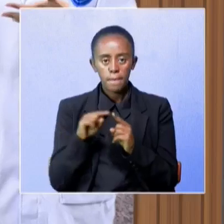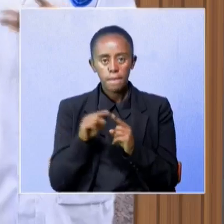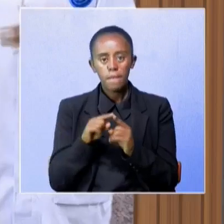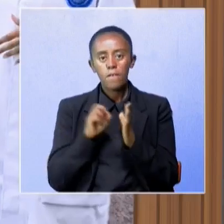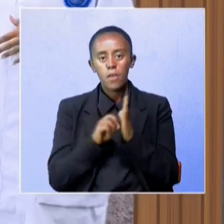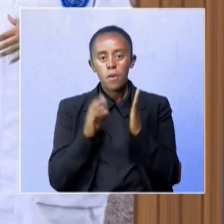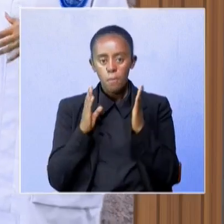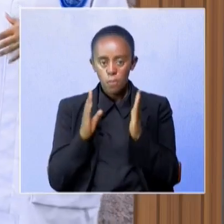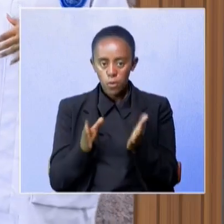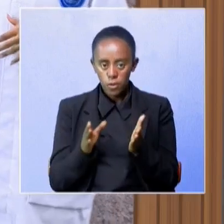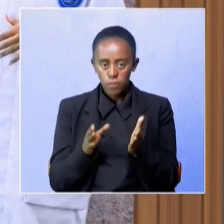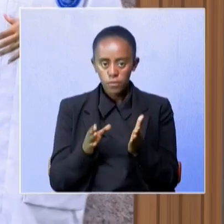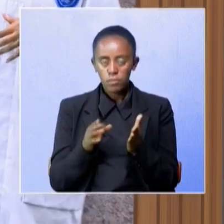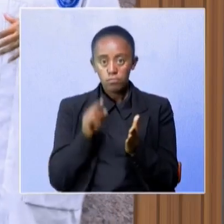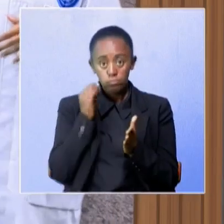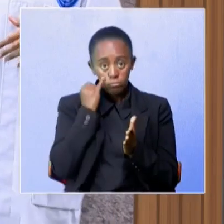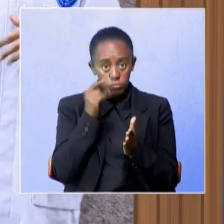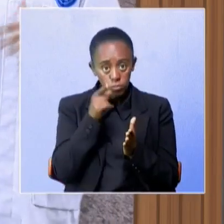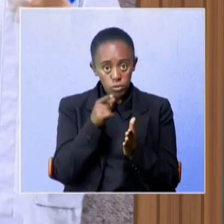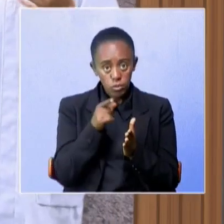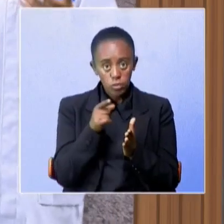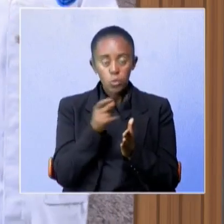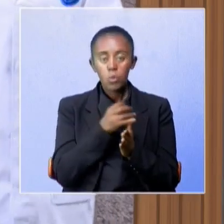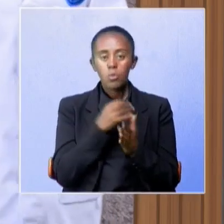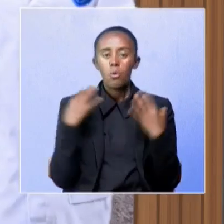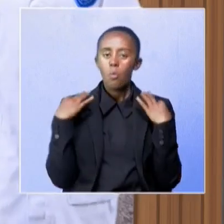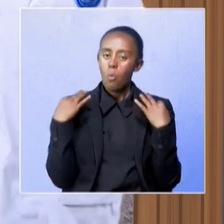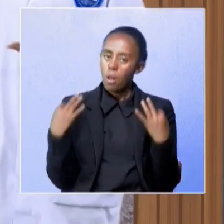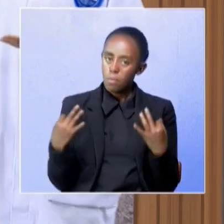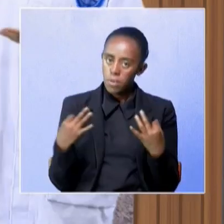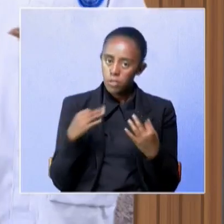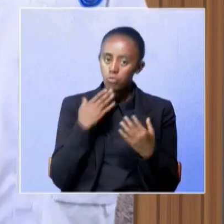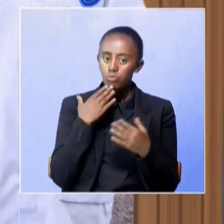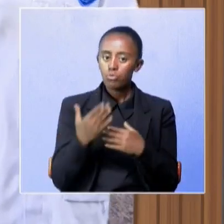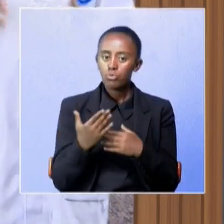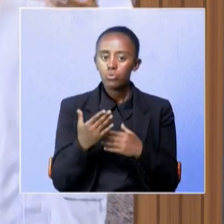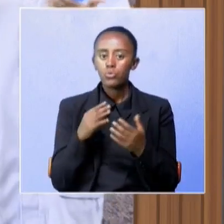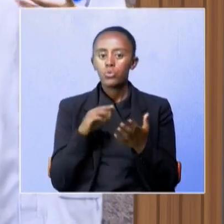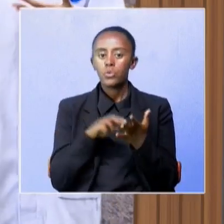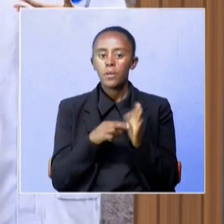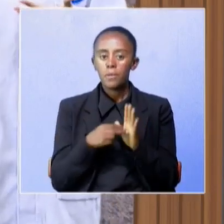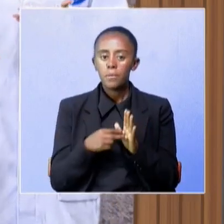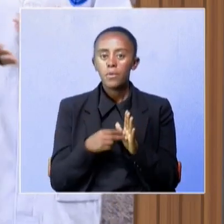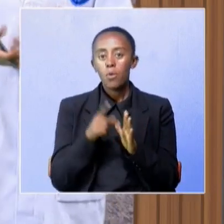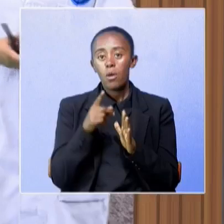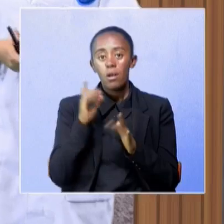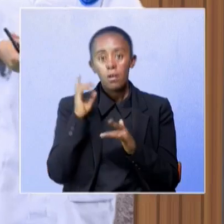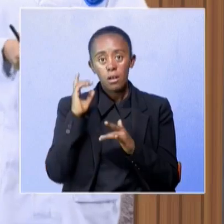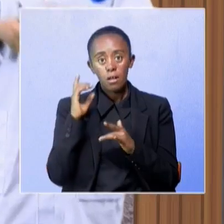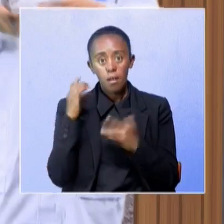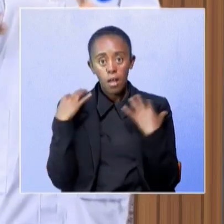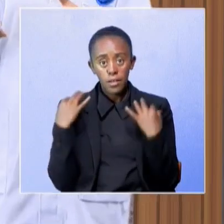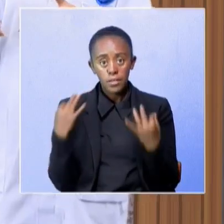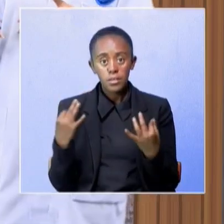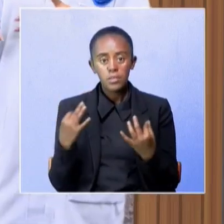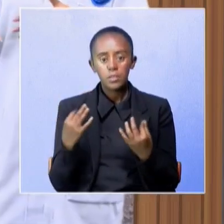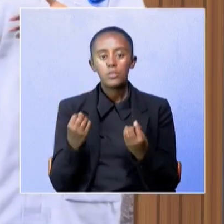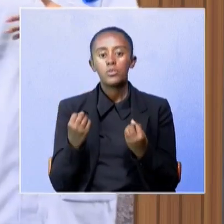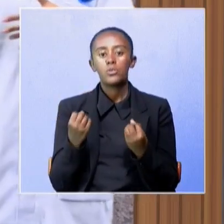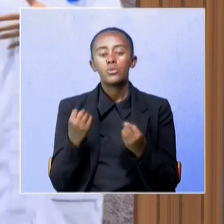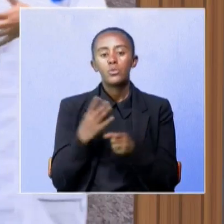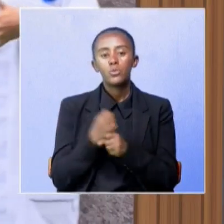productive. So if your well-being is really good, and that means if you are healthy, then you could do